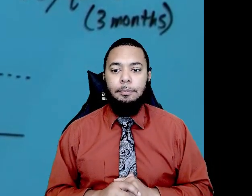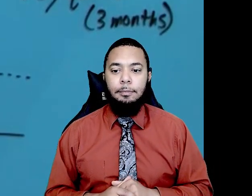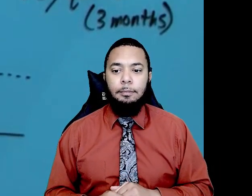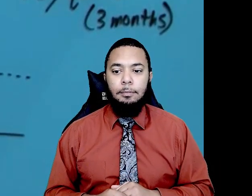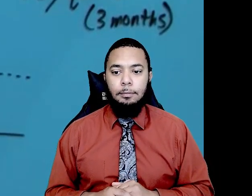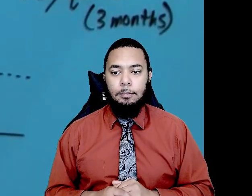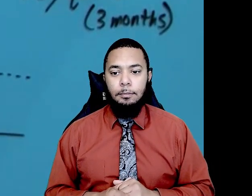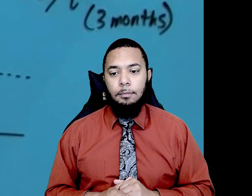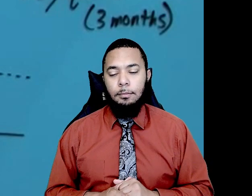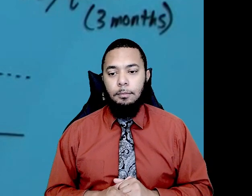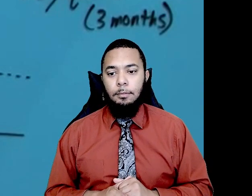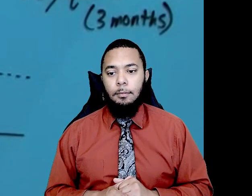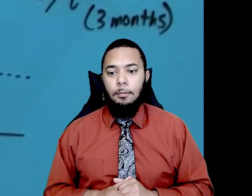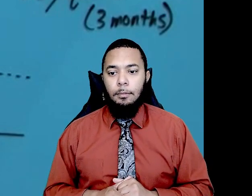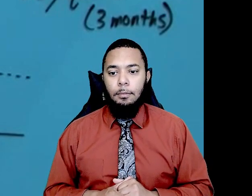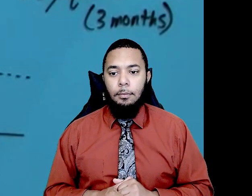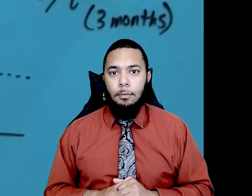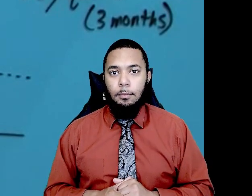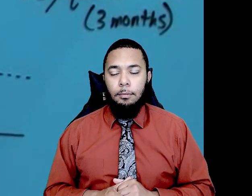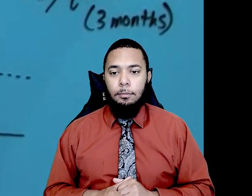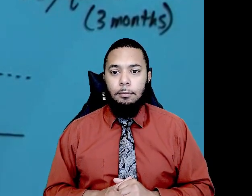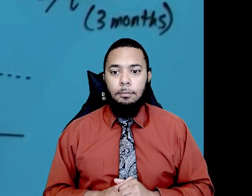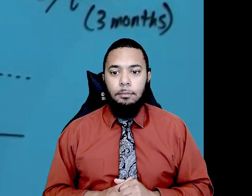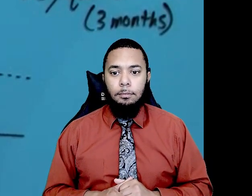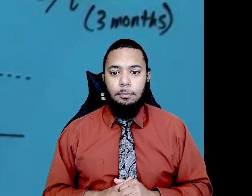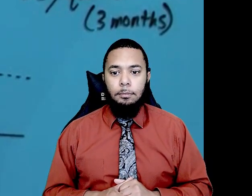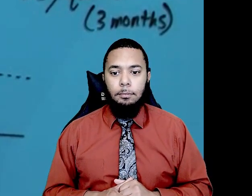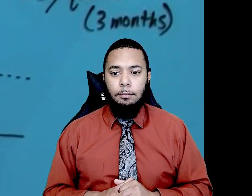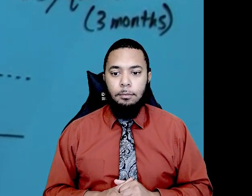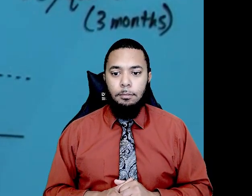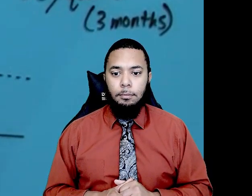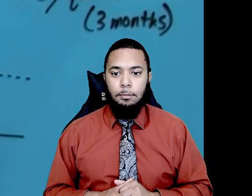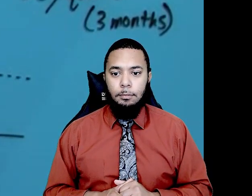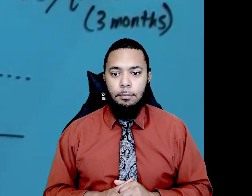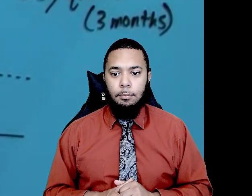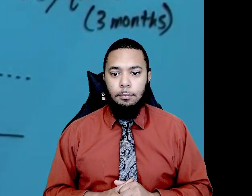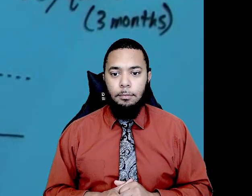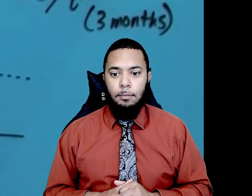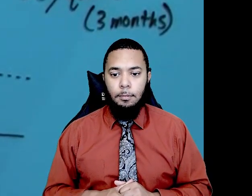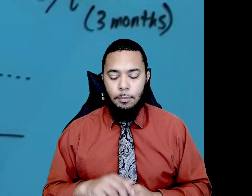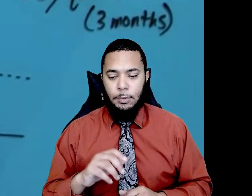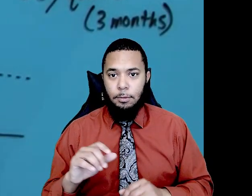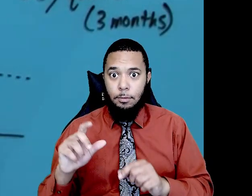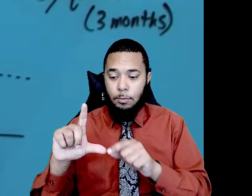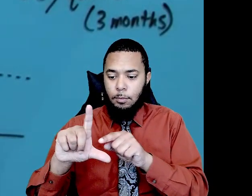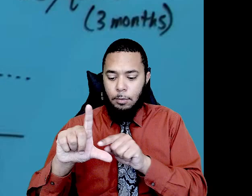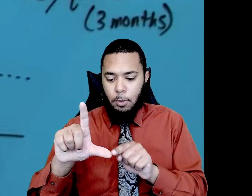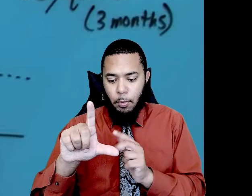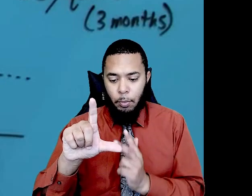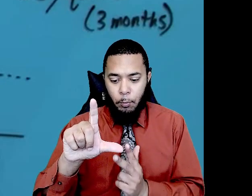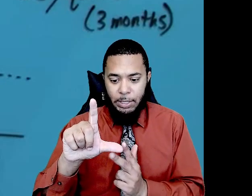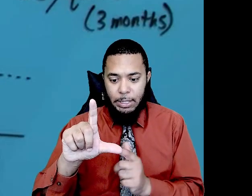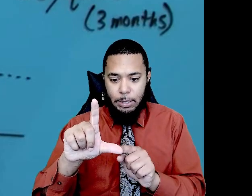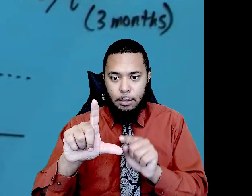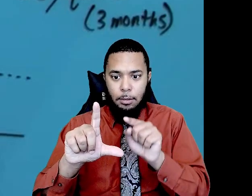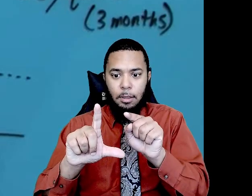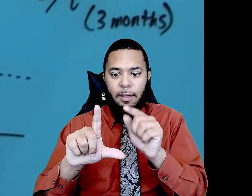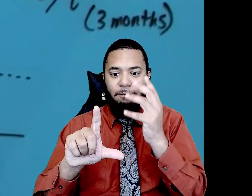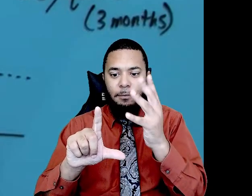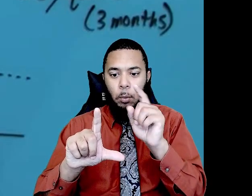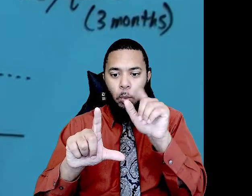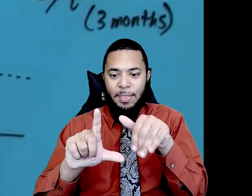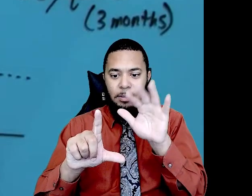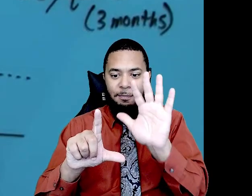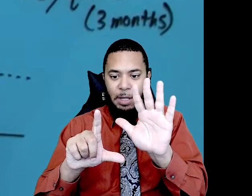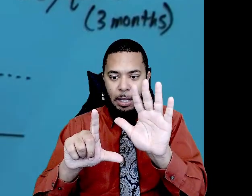So we go from 1,000 to 1,005. So we got $5 the